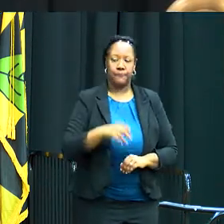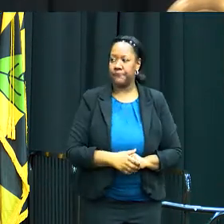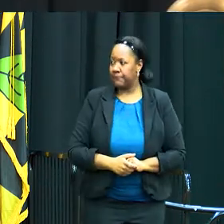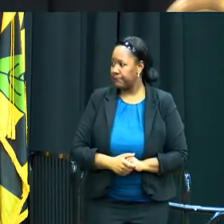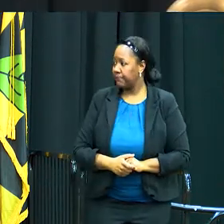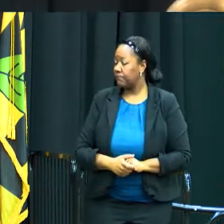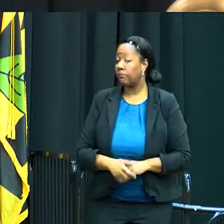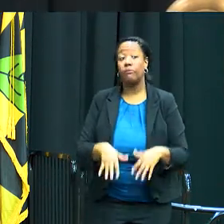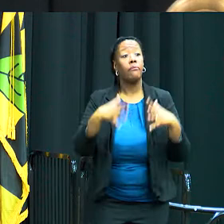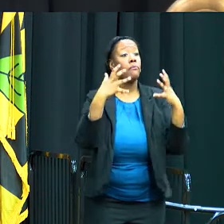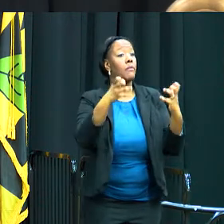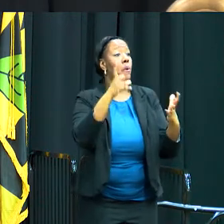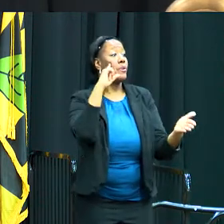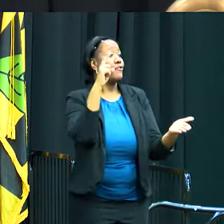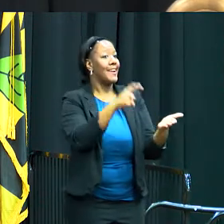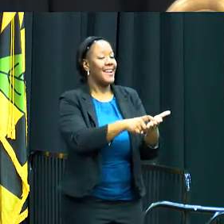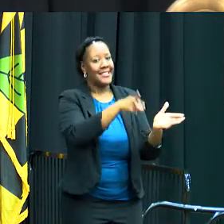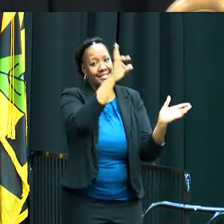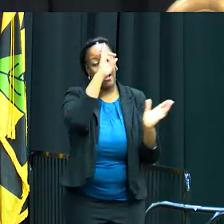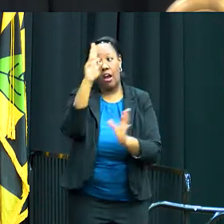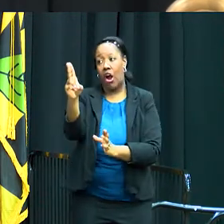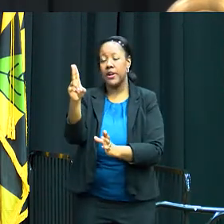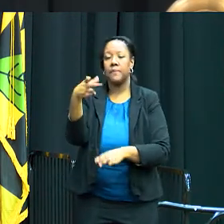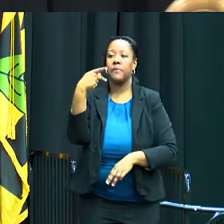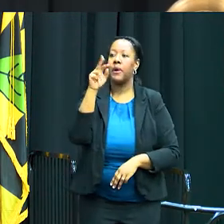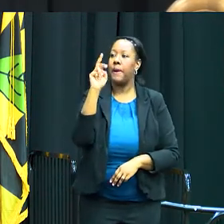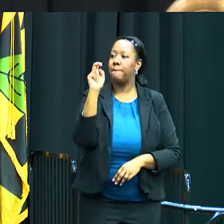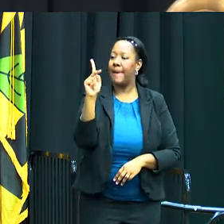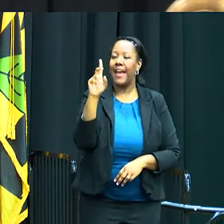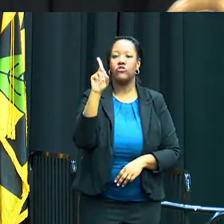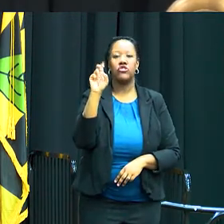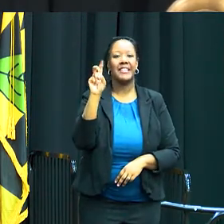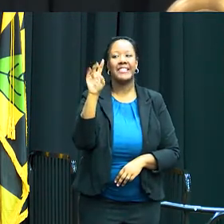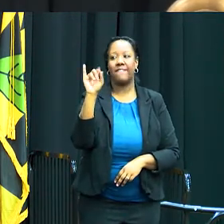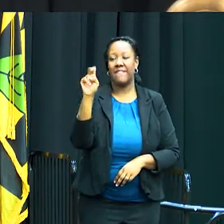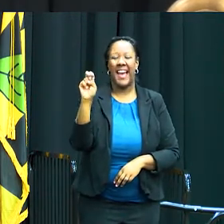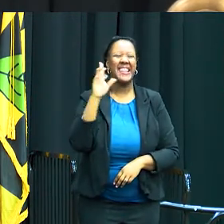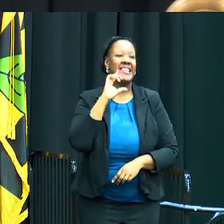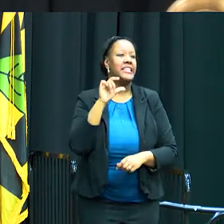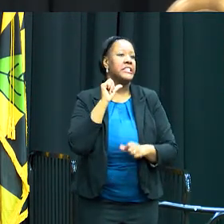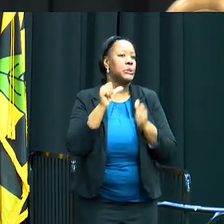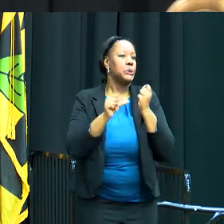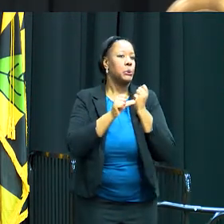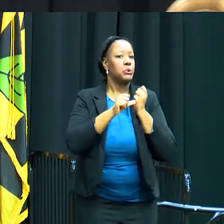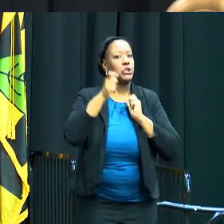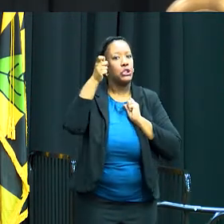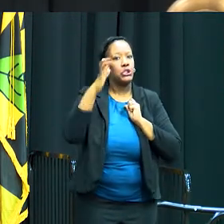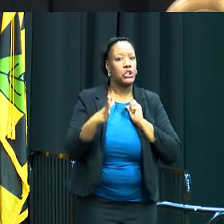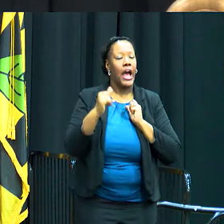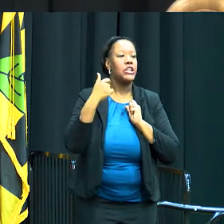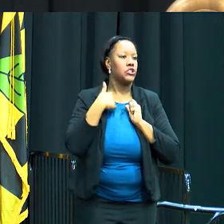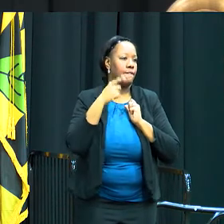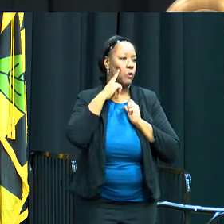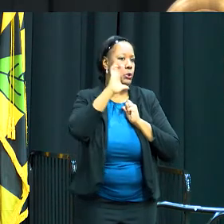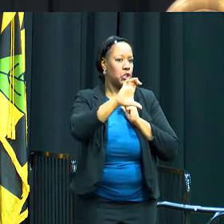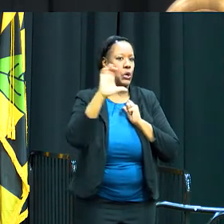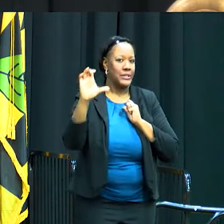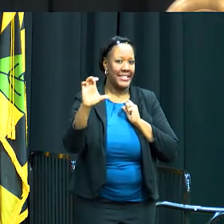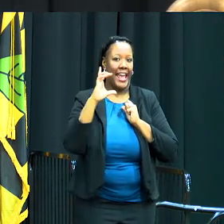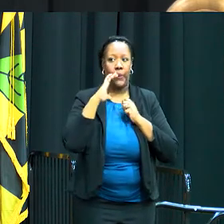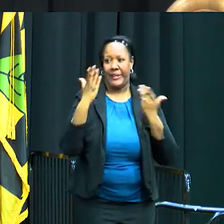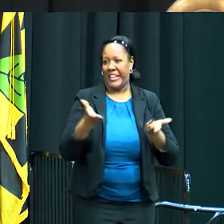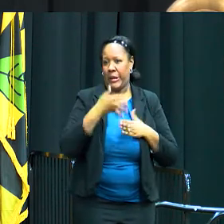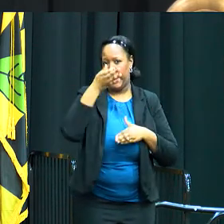I'd like to recognize that we have the Honorable Patrick J. Devine, Associate Judge, Charles County Circuit Court, 7th Judicial Circuit